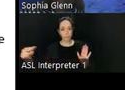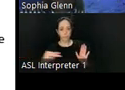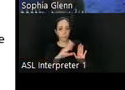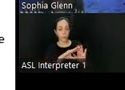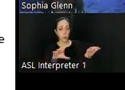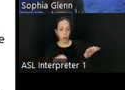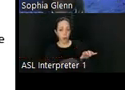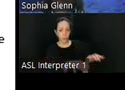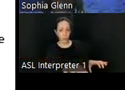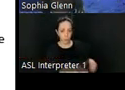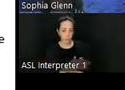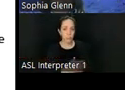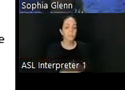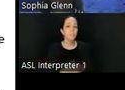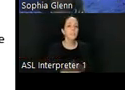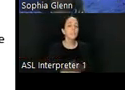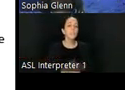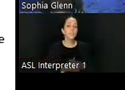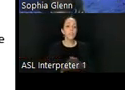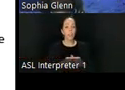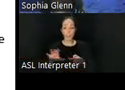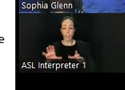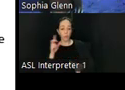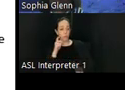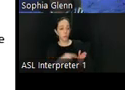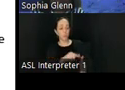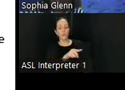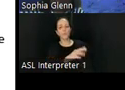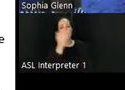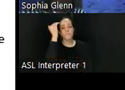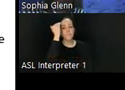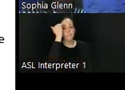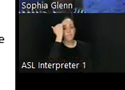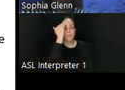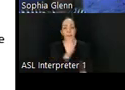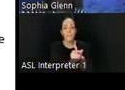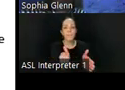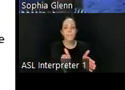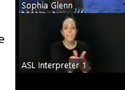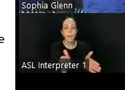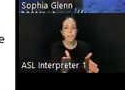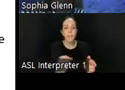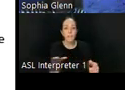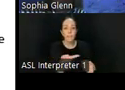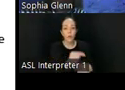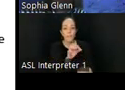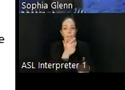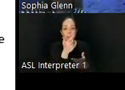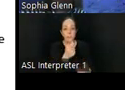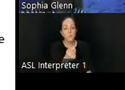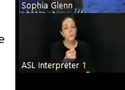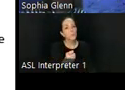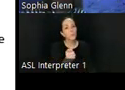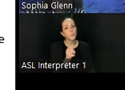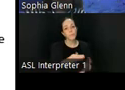if you found that you knowingly violated that, that could be a real problem, right? In all of my work, because